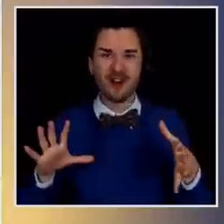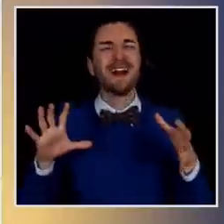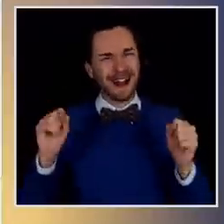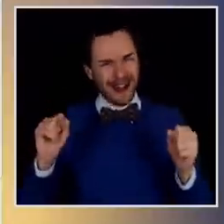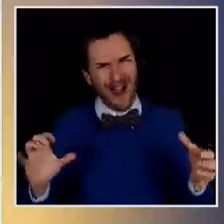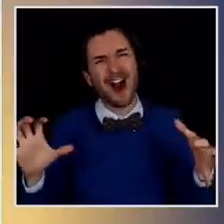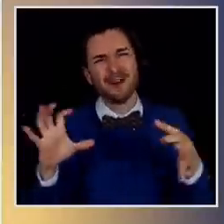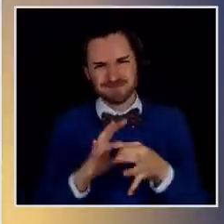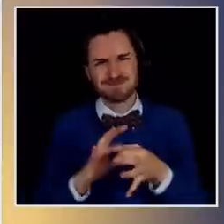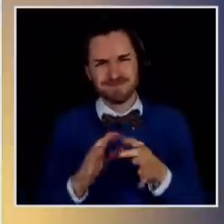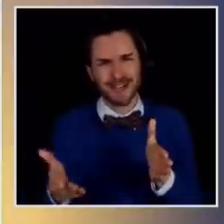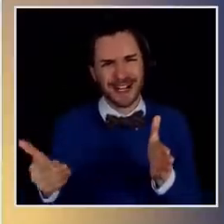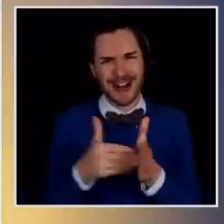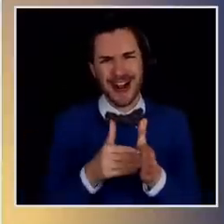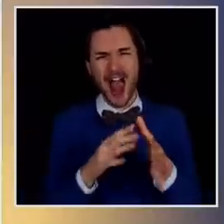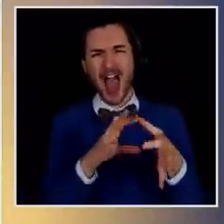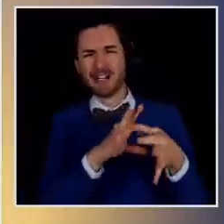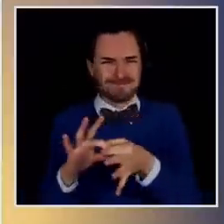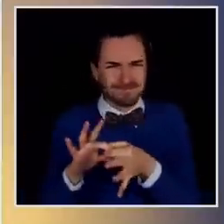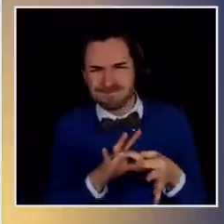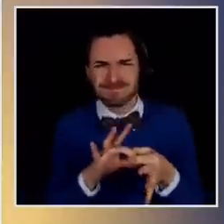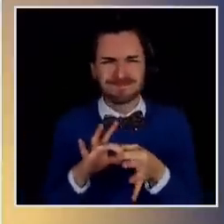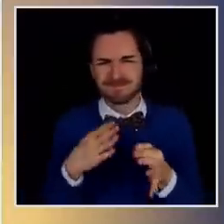cooperate. And I believe